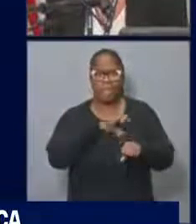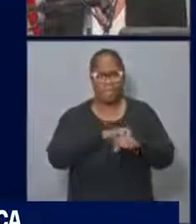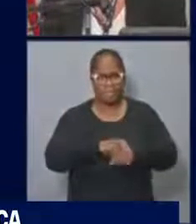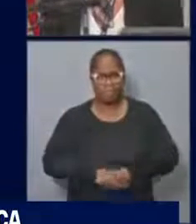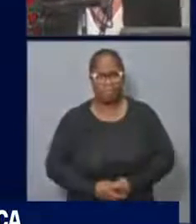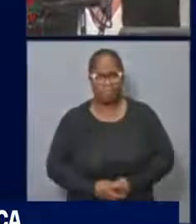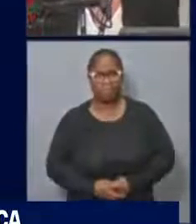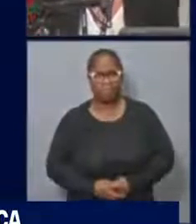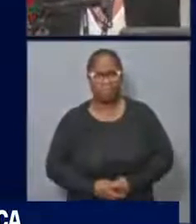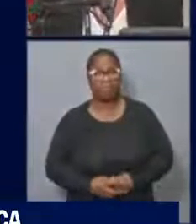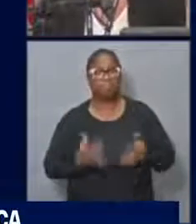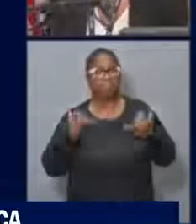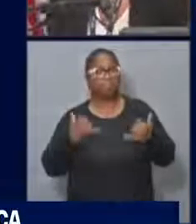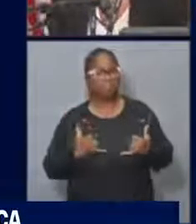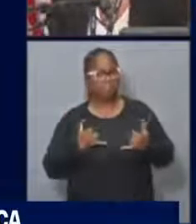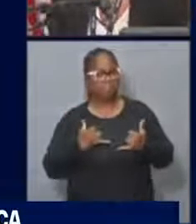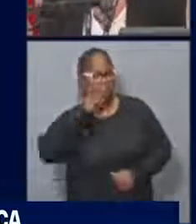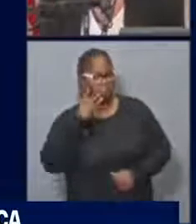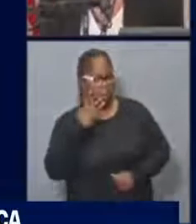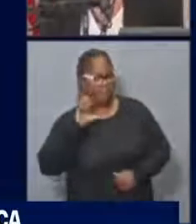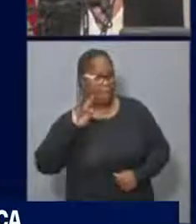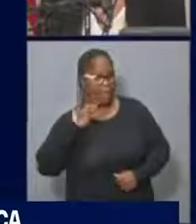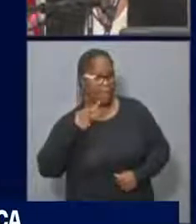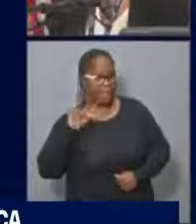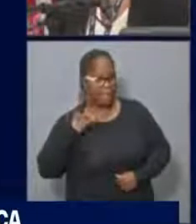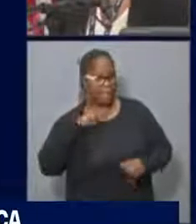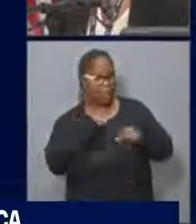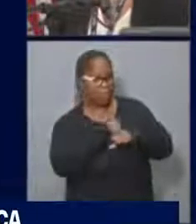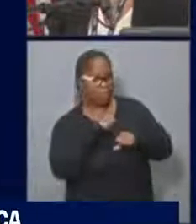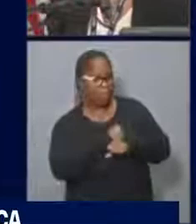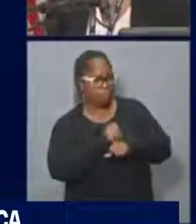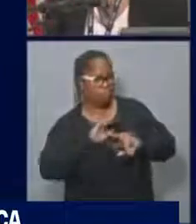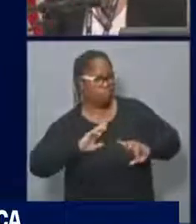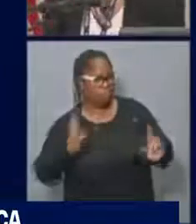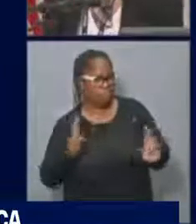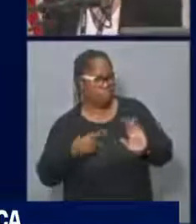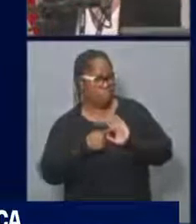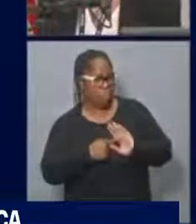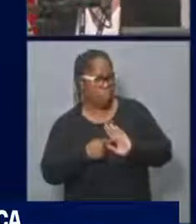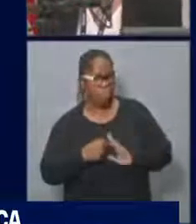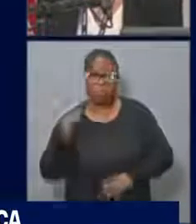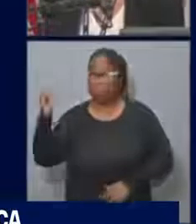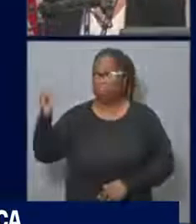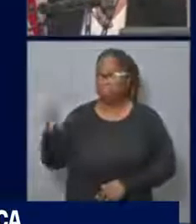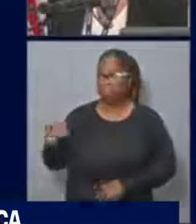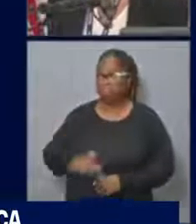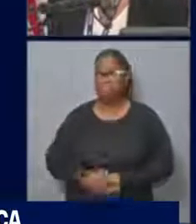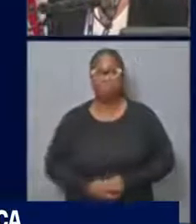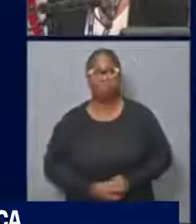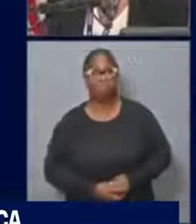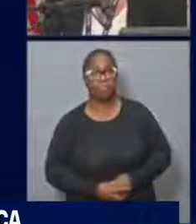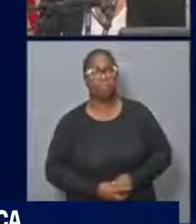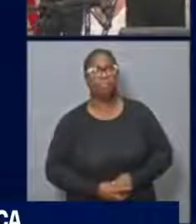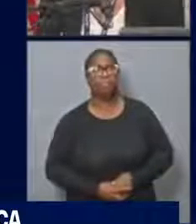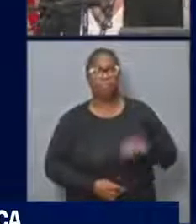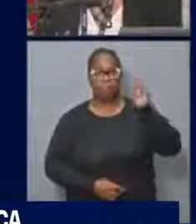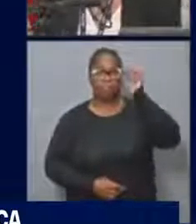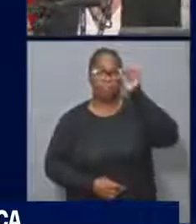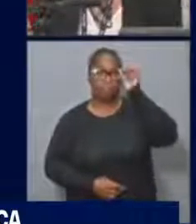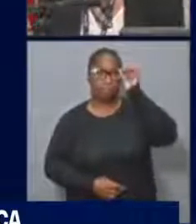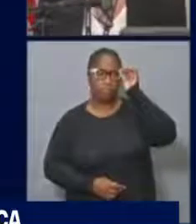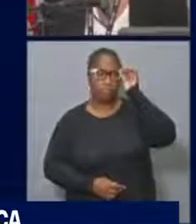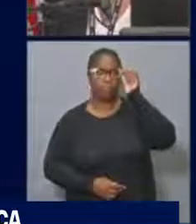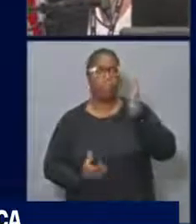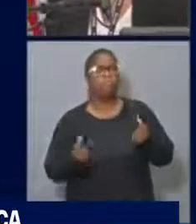around what we know by race and ethnicity and poverty levels. So I'll take the next slide. First, let's look at the